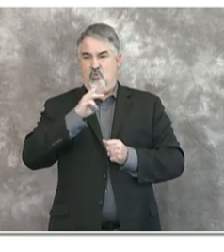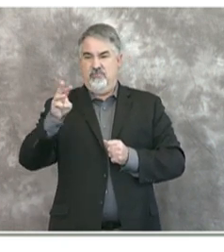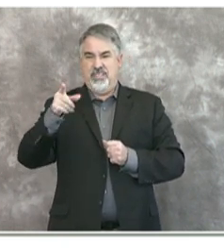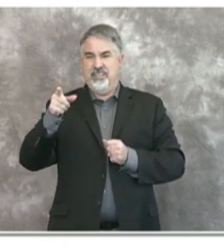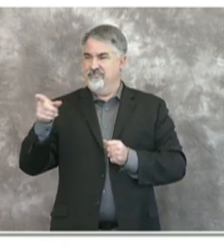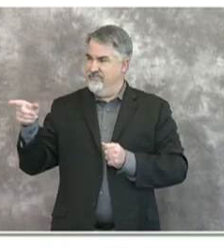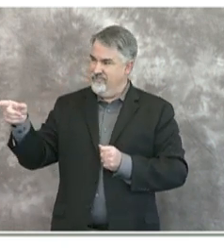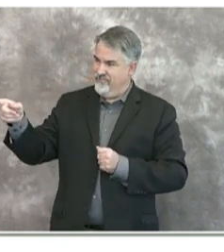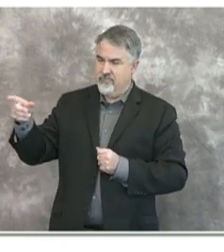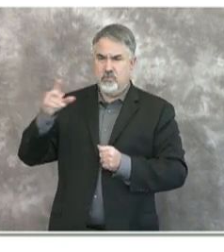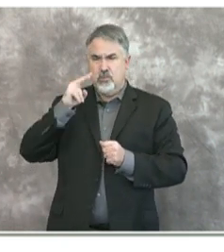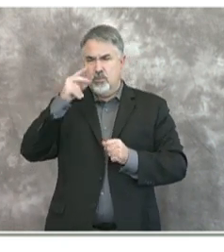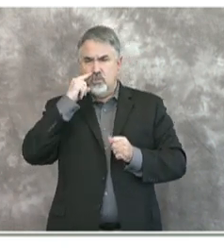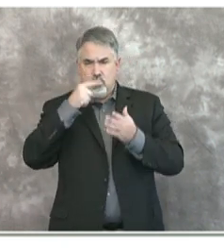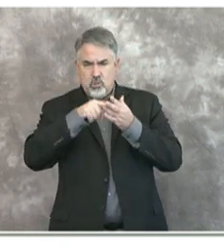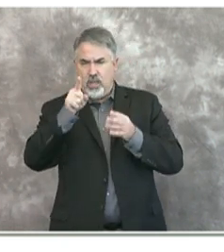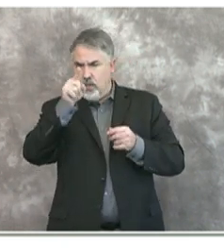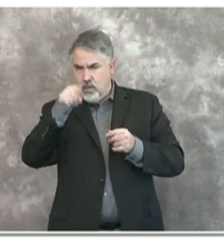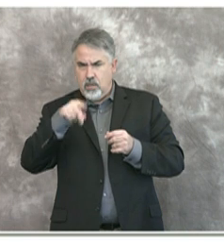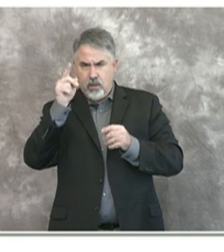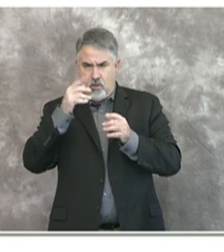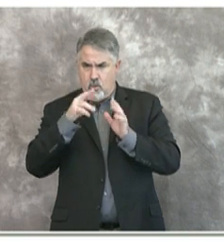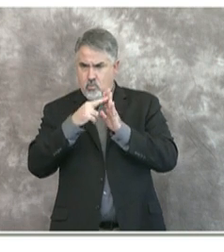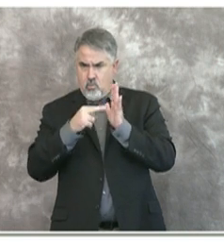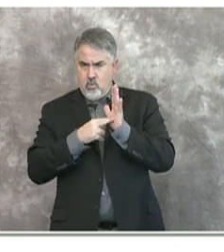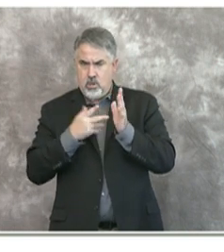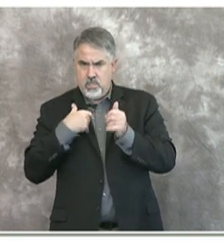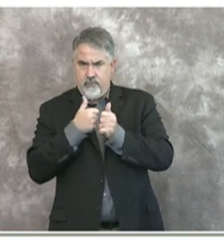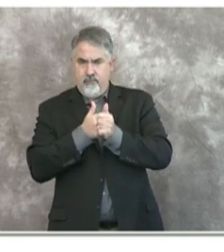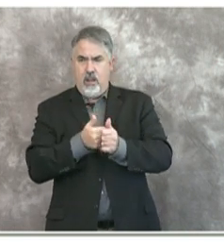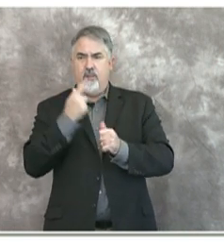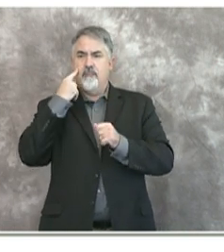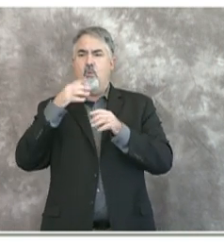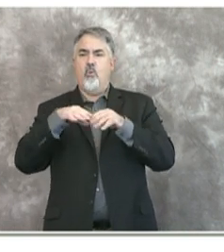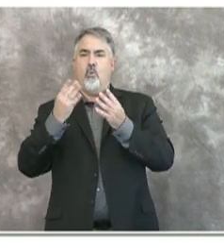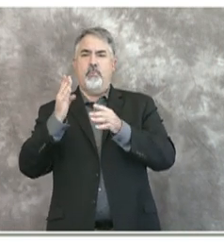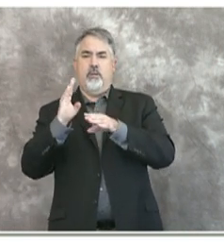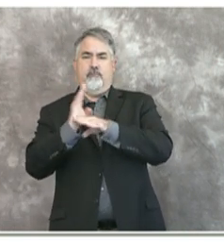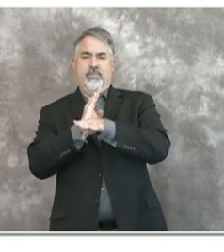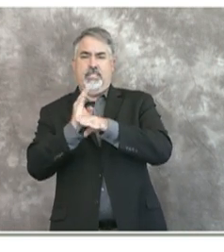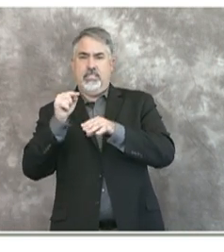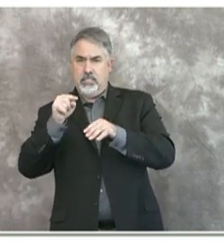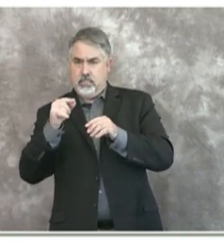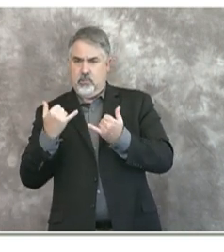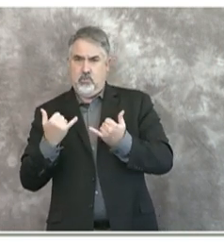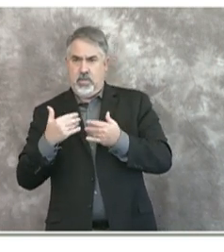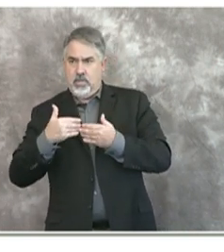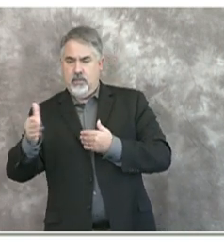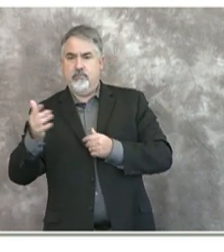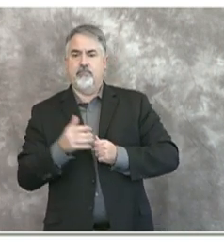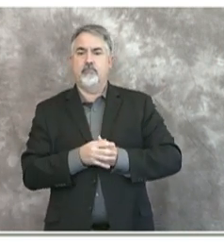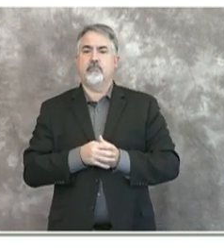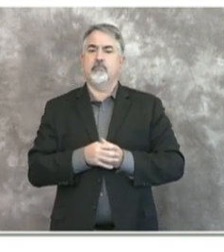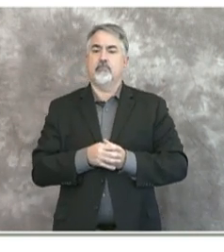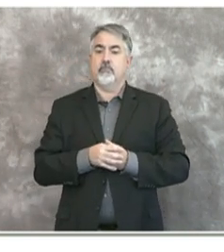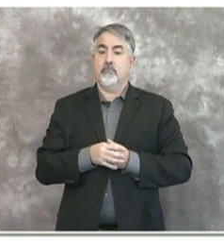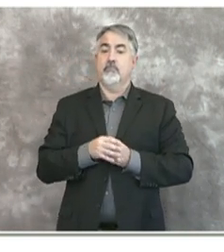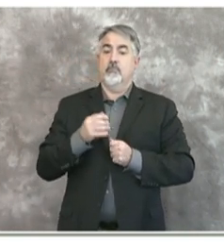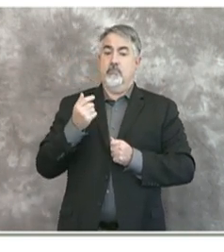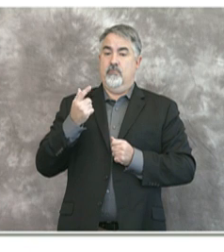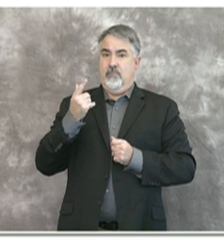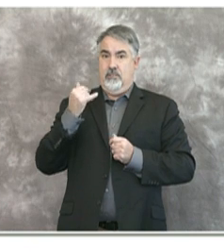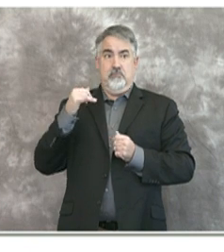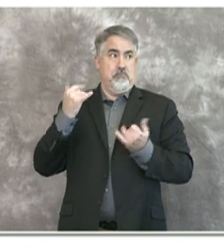it with your employees, and make sure you're complying with all of the components in there. Those businesses are able to be open and operating